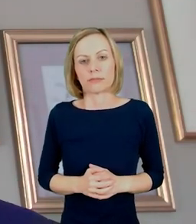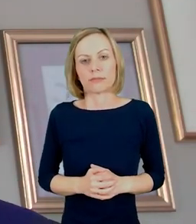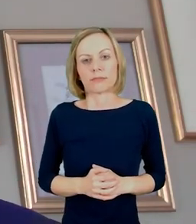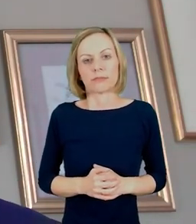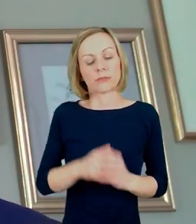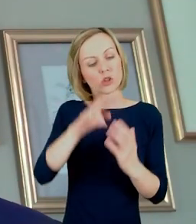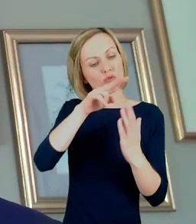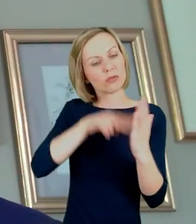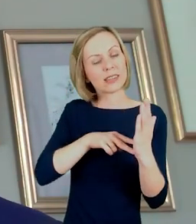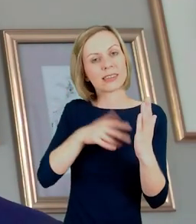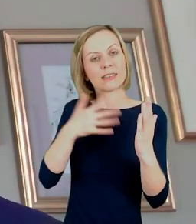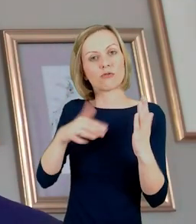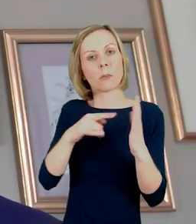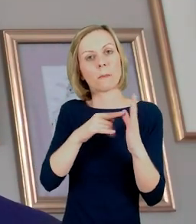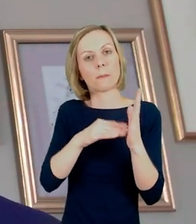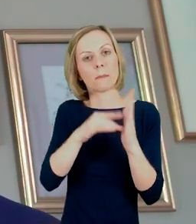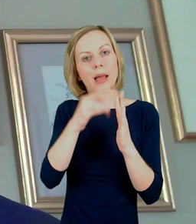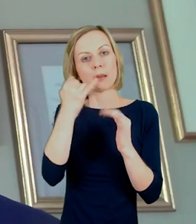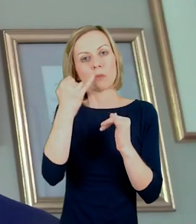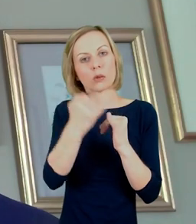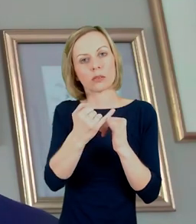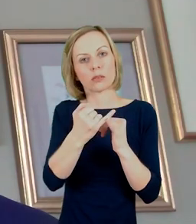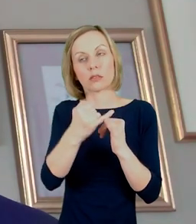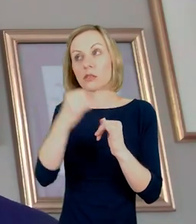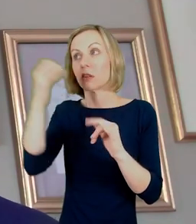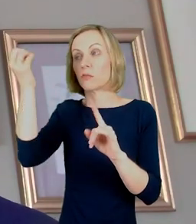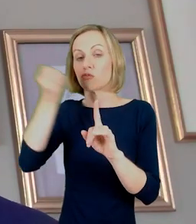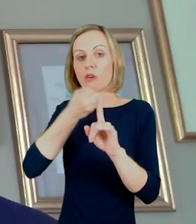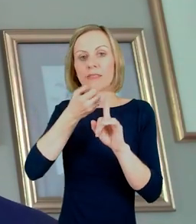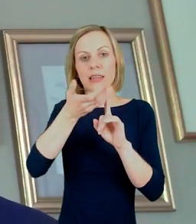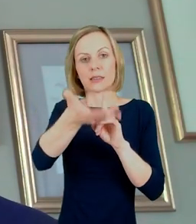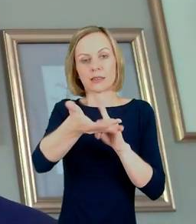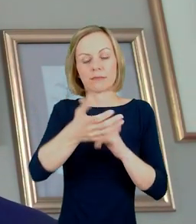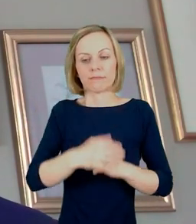A reading from the book of the prophet Amos.